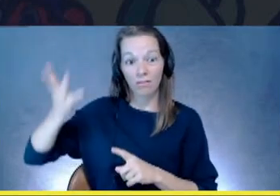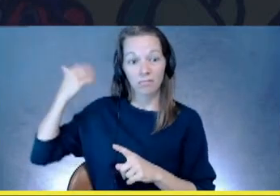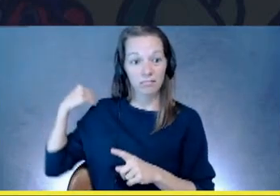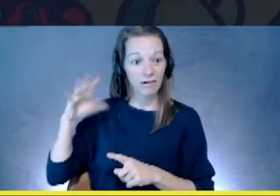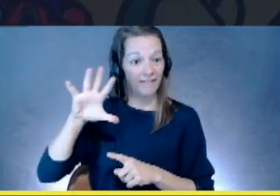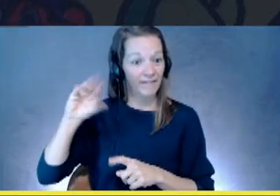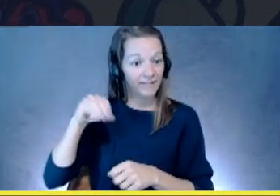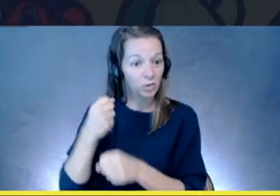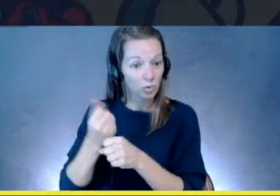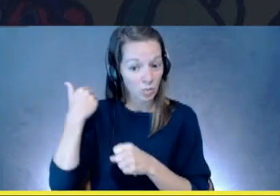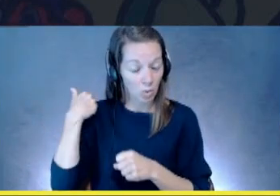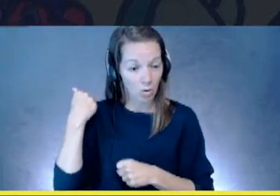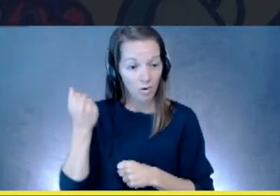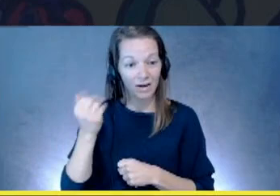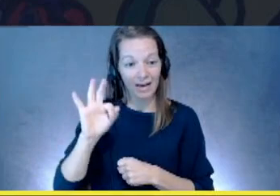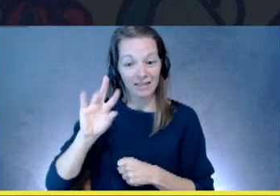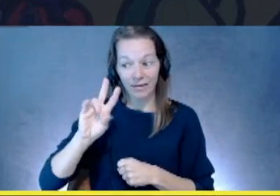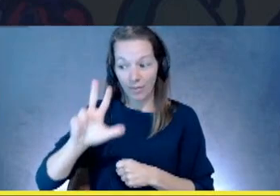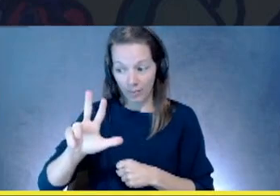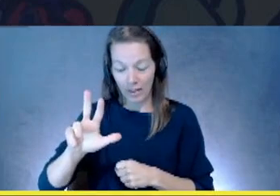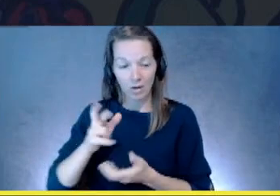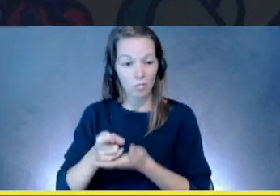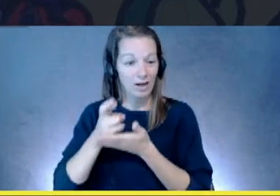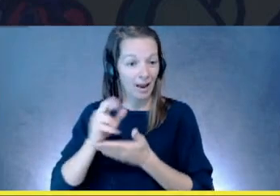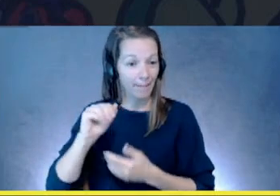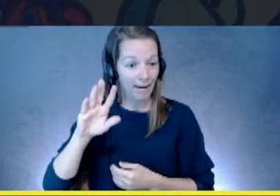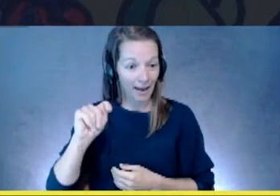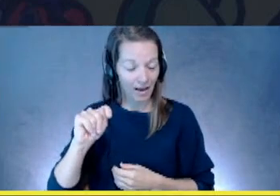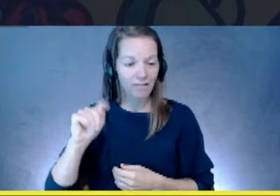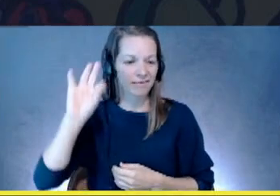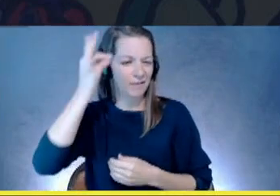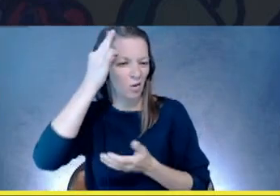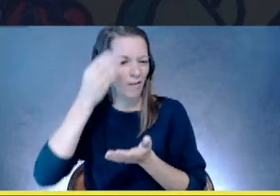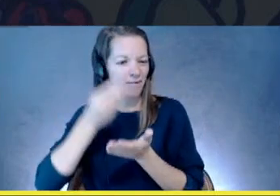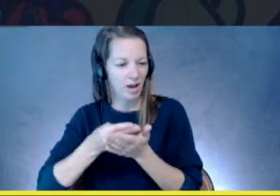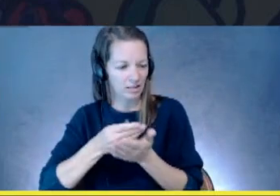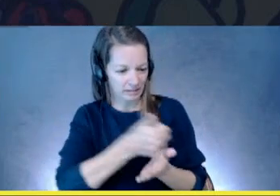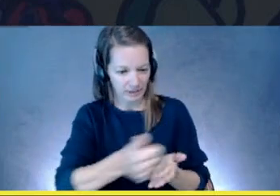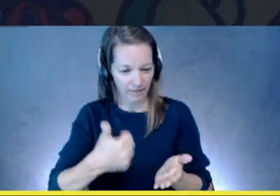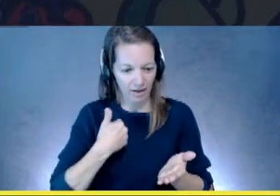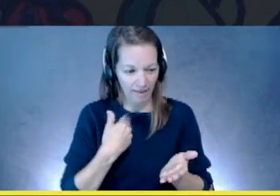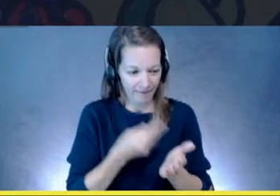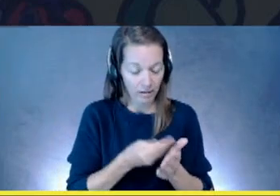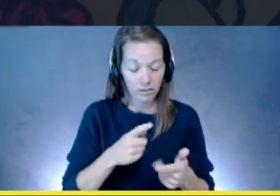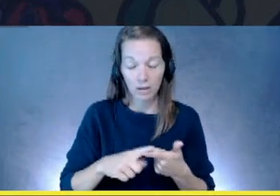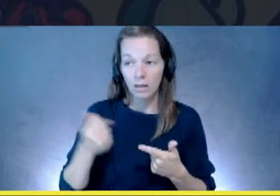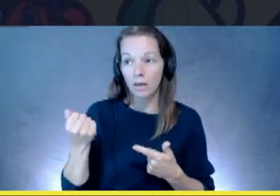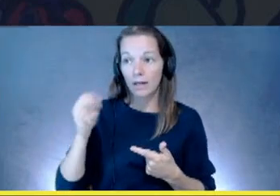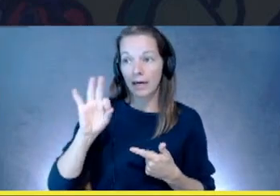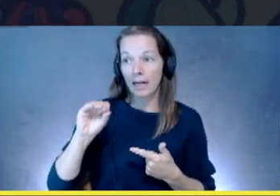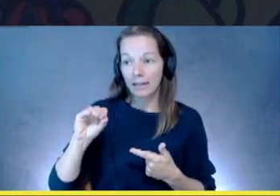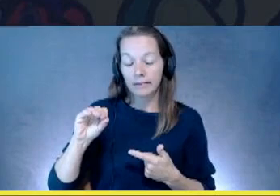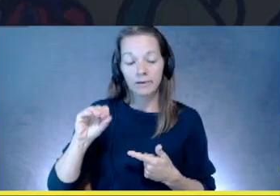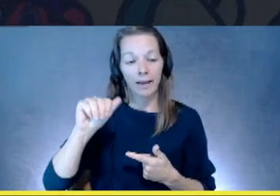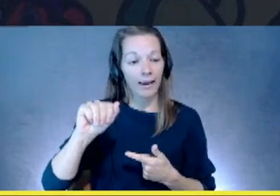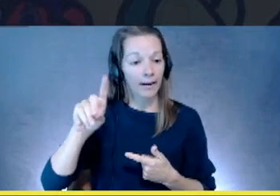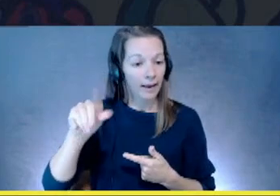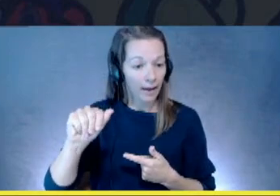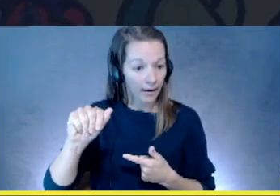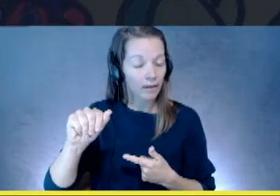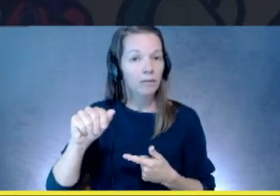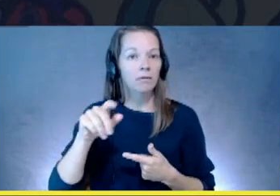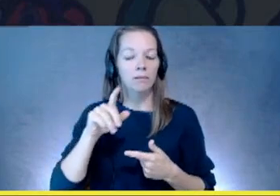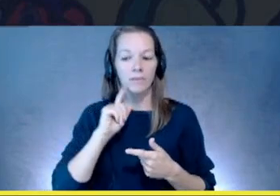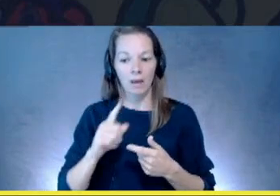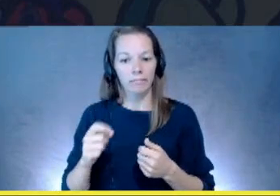Act, which refers to programs receiving federal funds. The 1990s Americans with Disabilities Act that extended